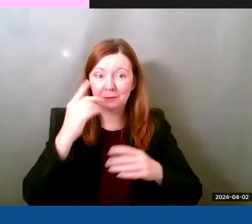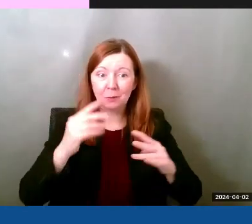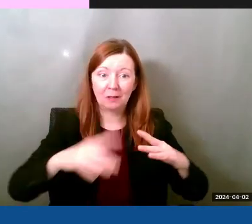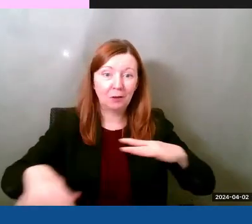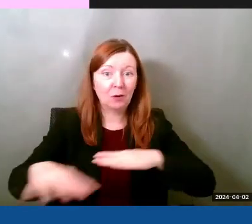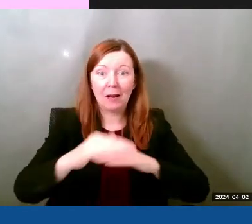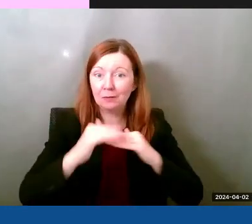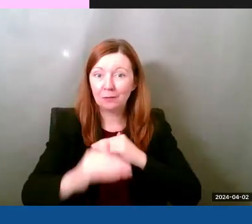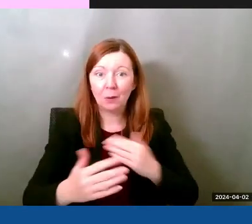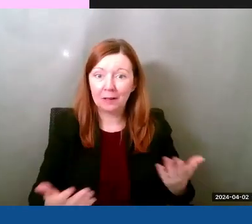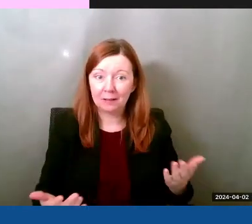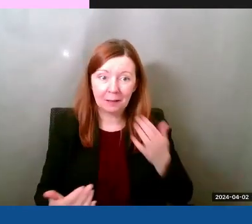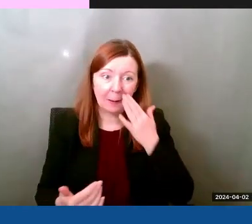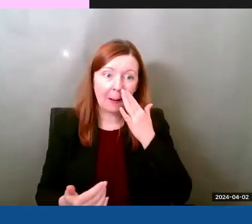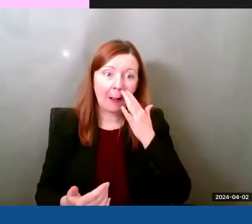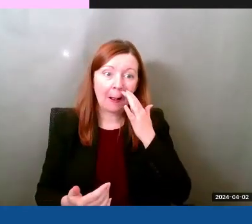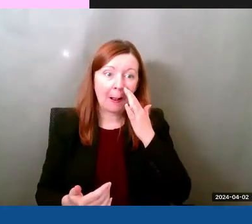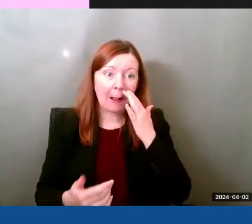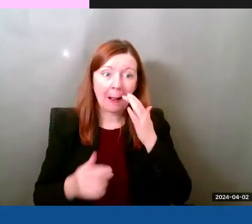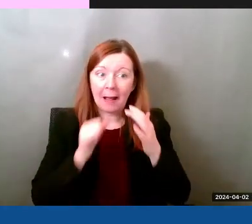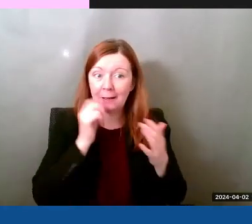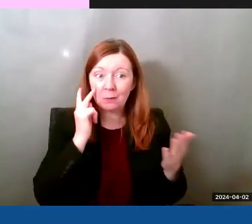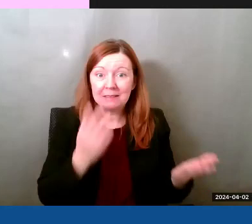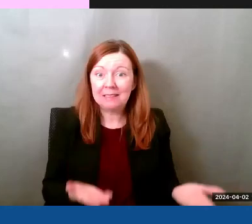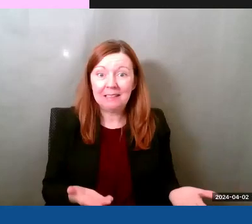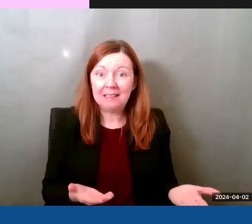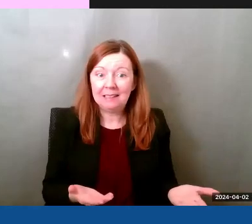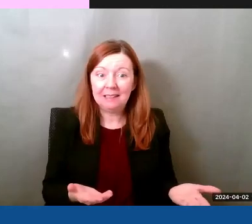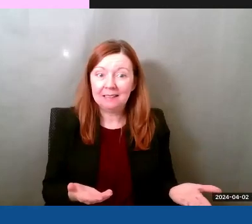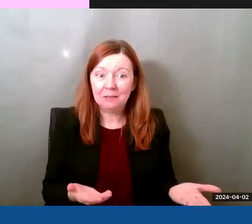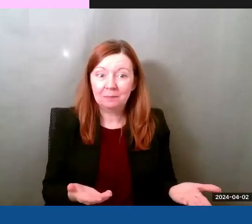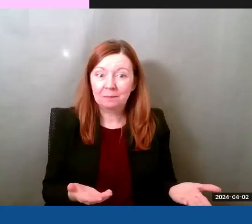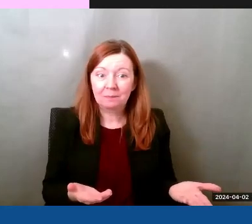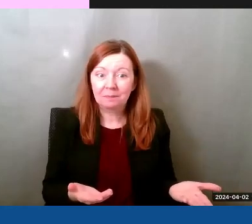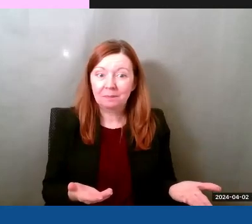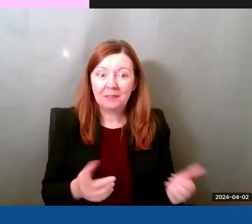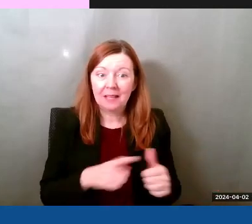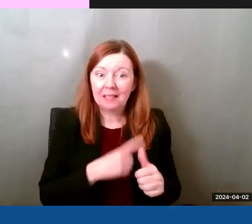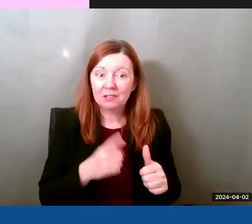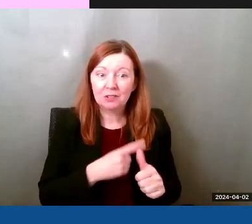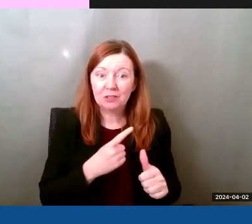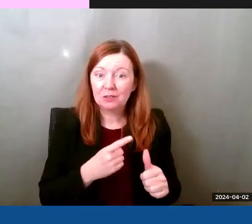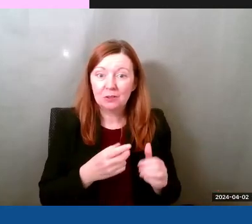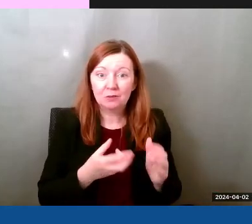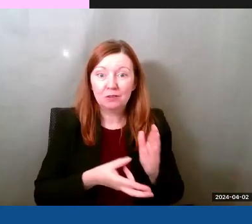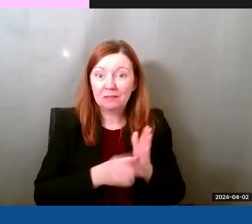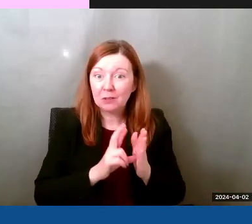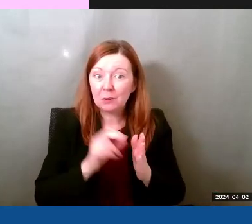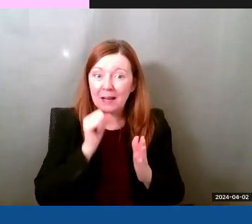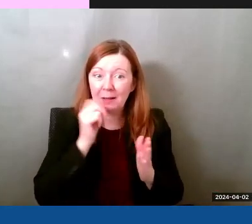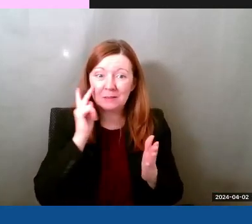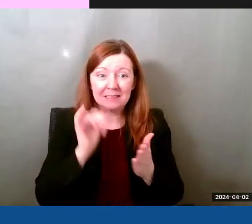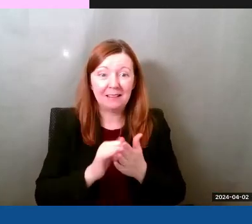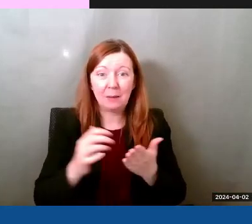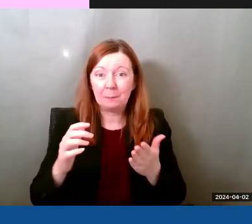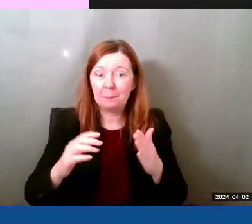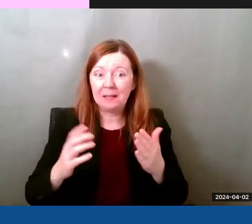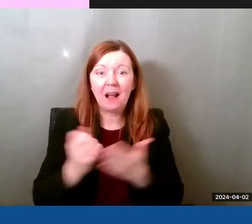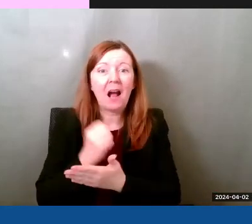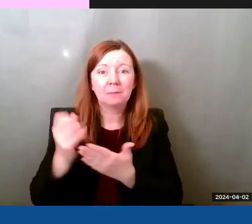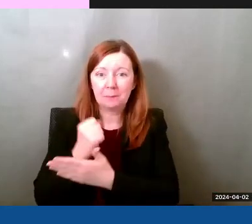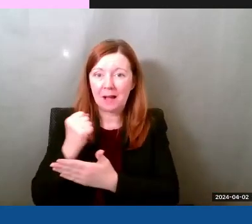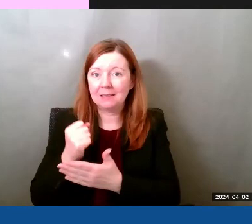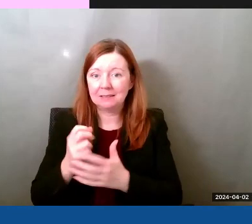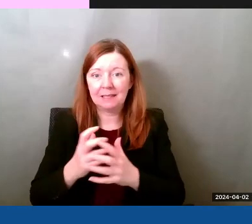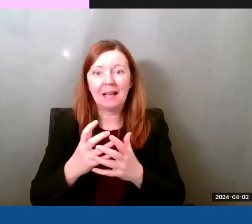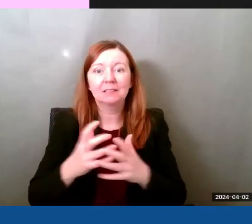floor, and I don't see it from initial review. I don't see it being optimized as